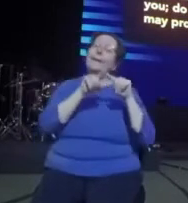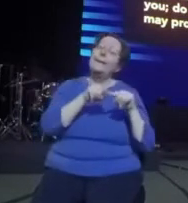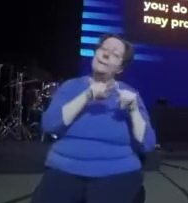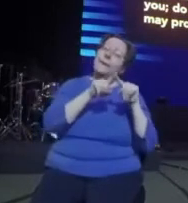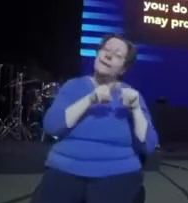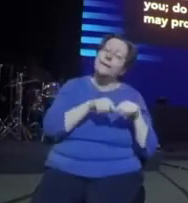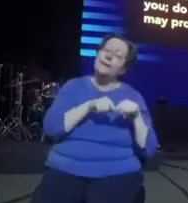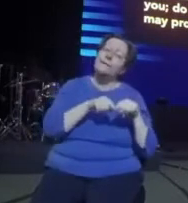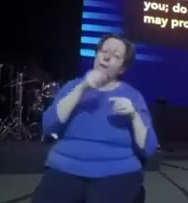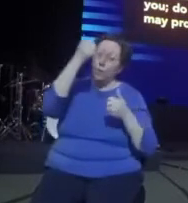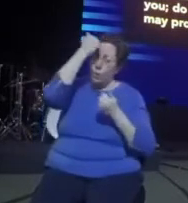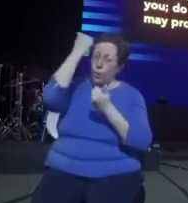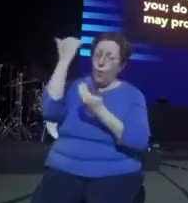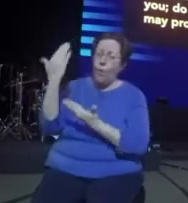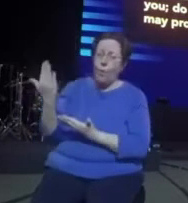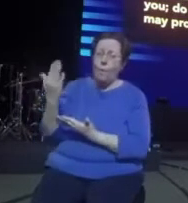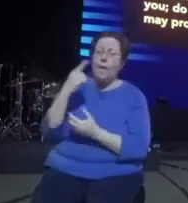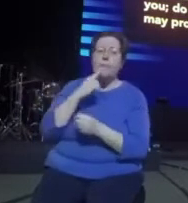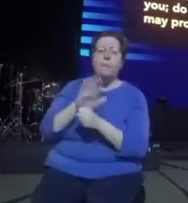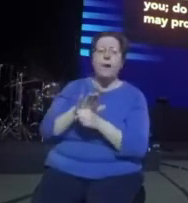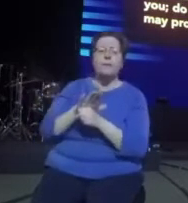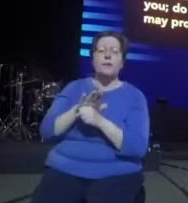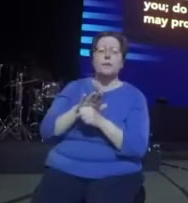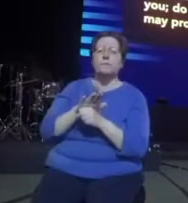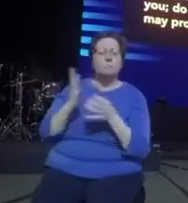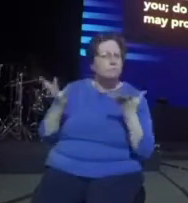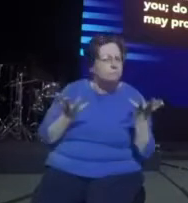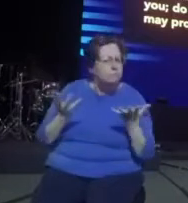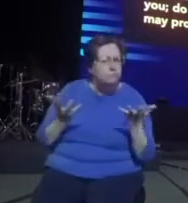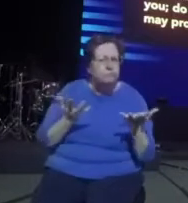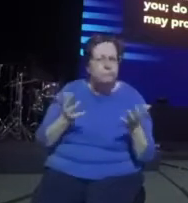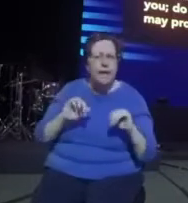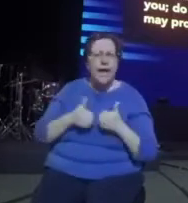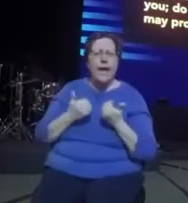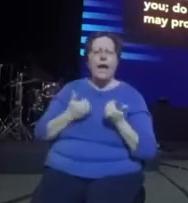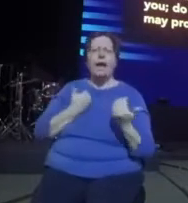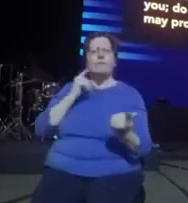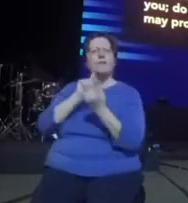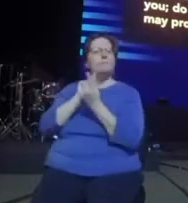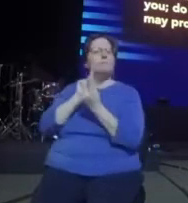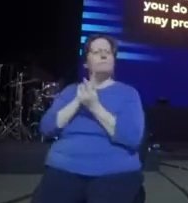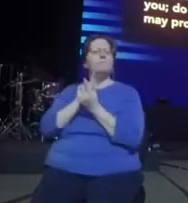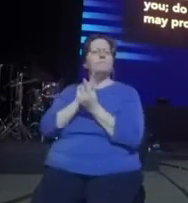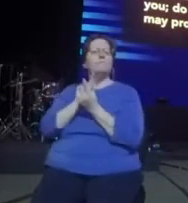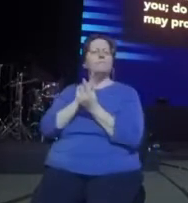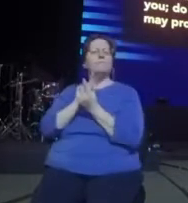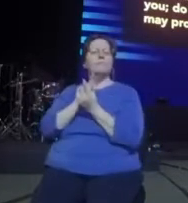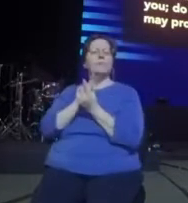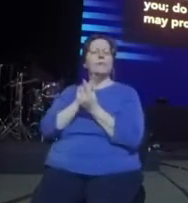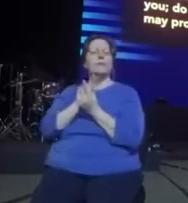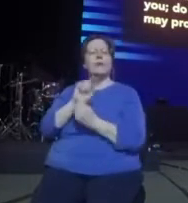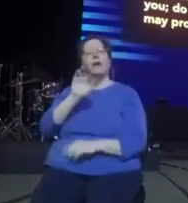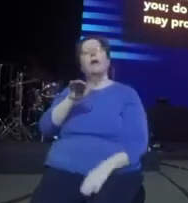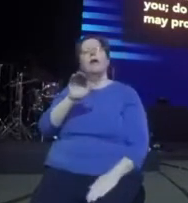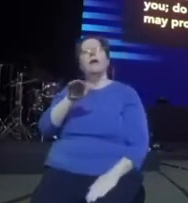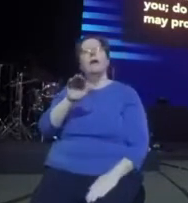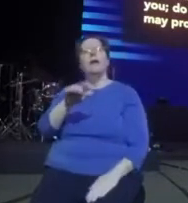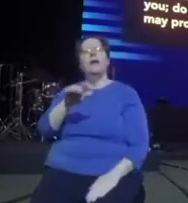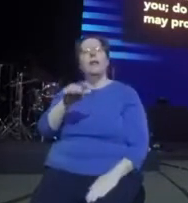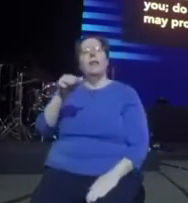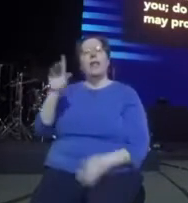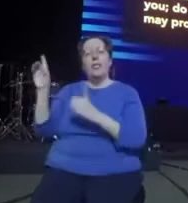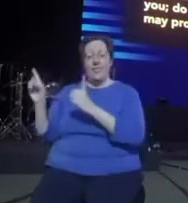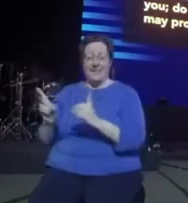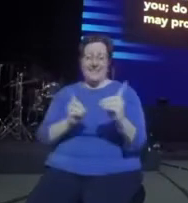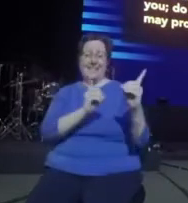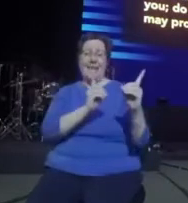promise. And you say, wow, what's he talking about? How can I fulfill the promise? Can I just say something to you? The